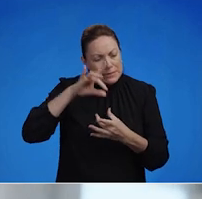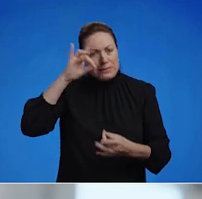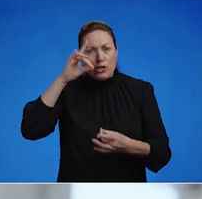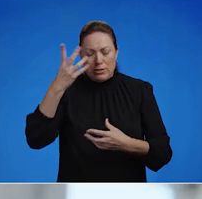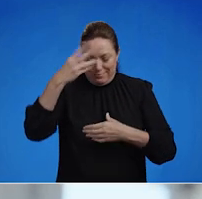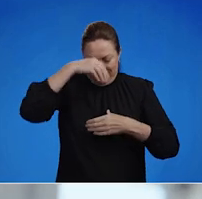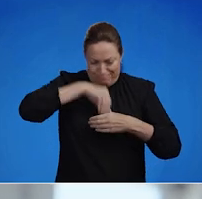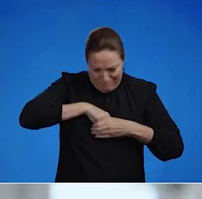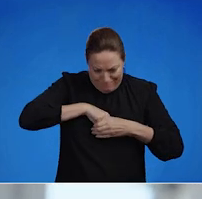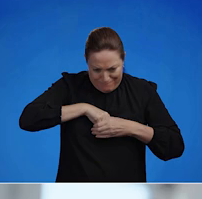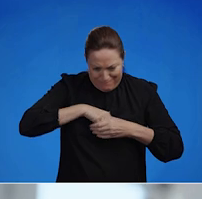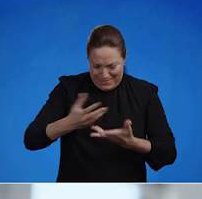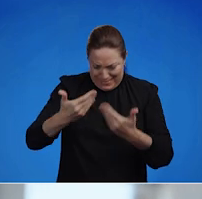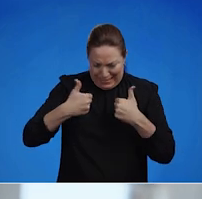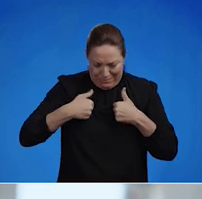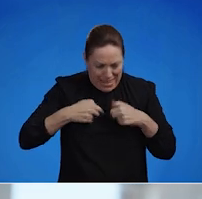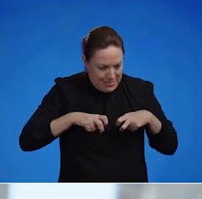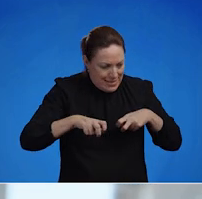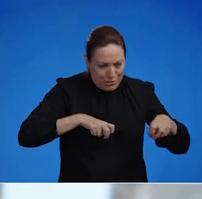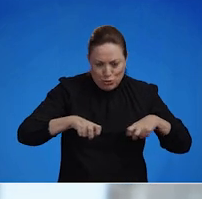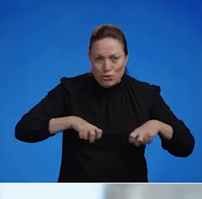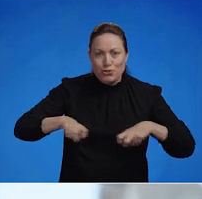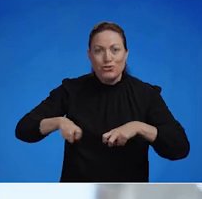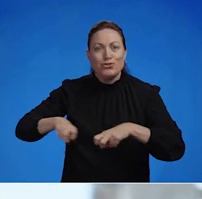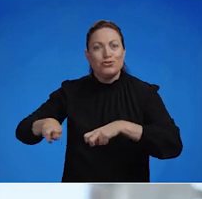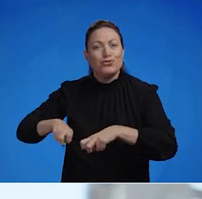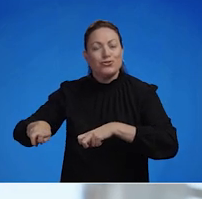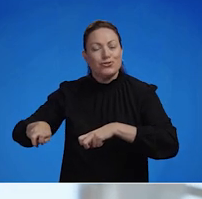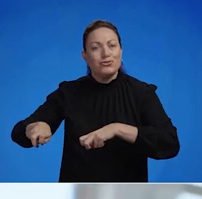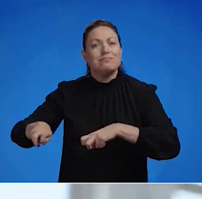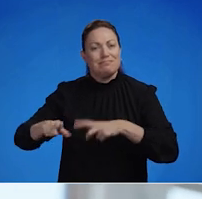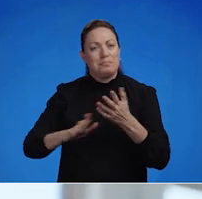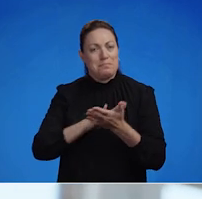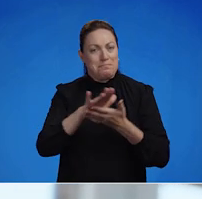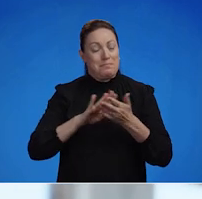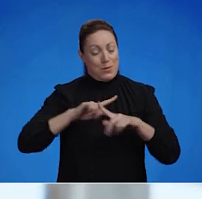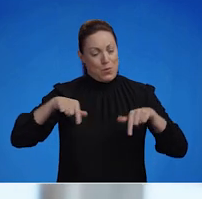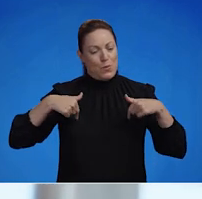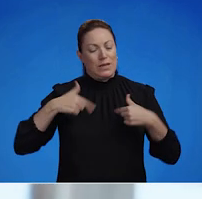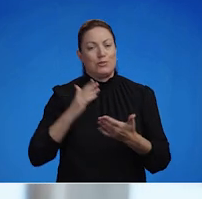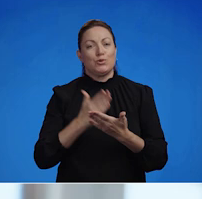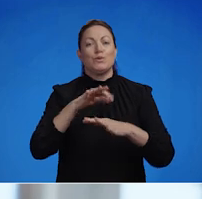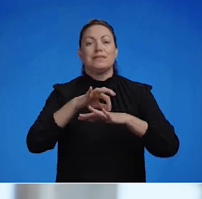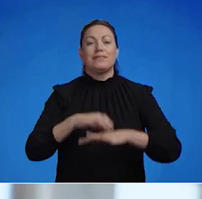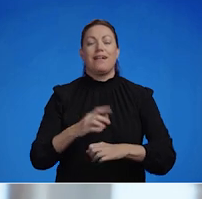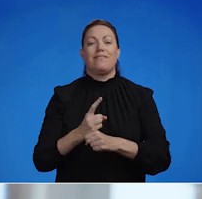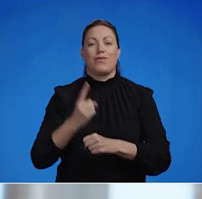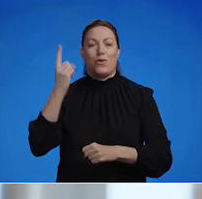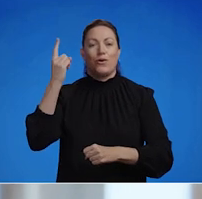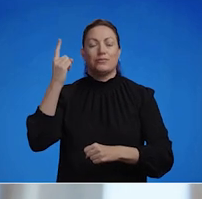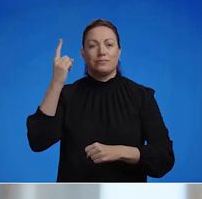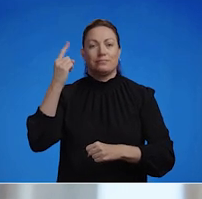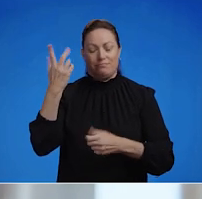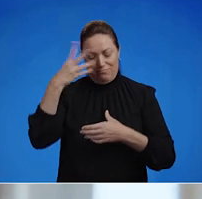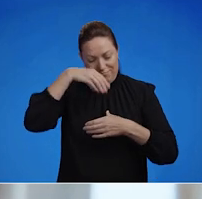Spirit moves in us. The Spirit moves in us, and whoever the Spirit moves in is made a son of God. The